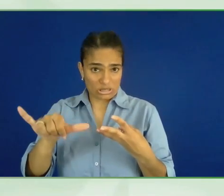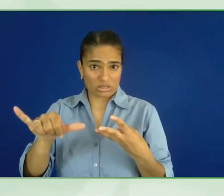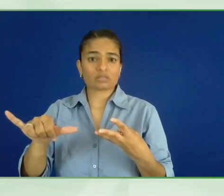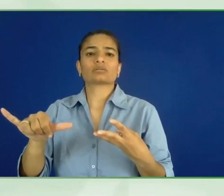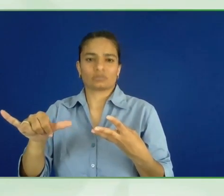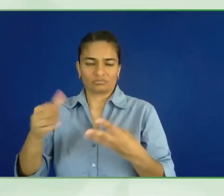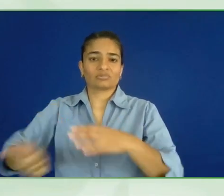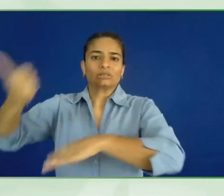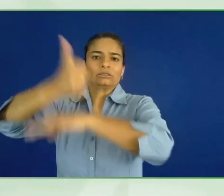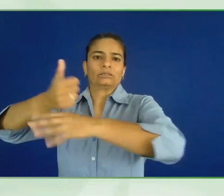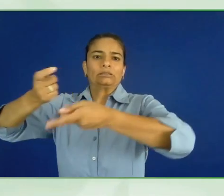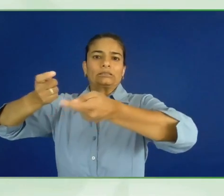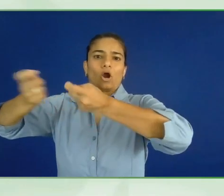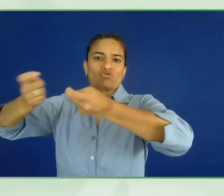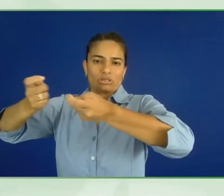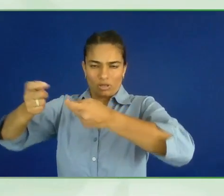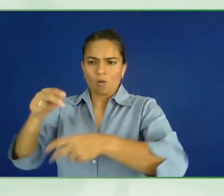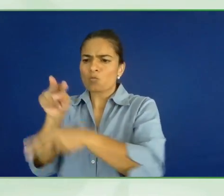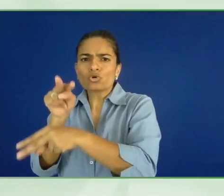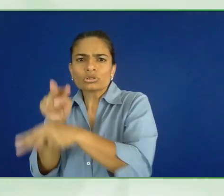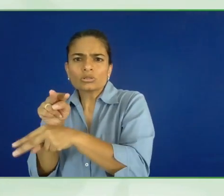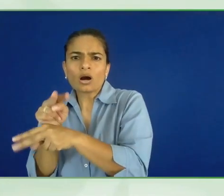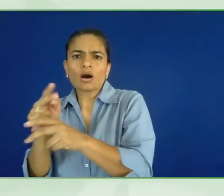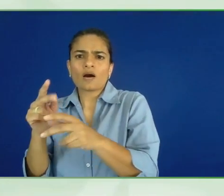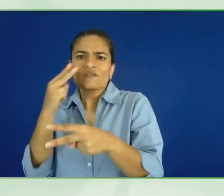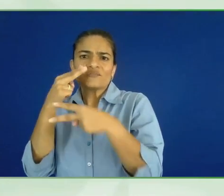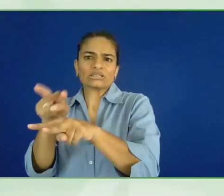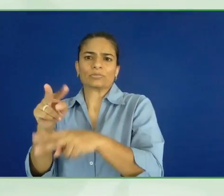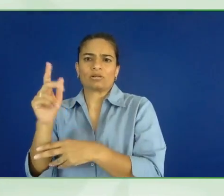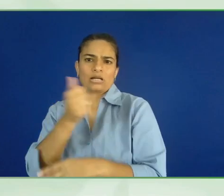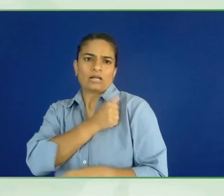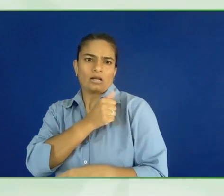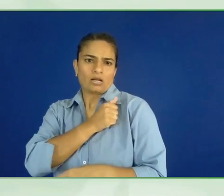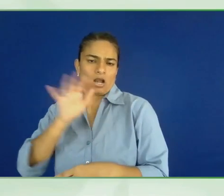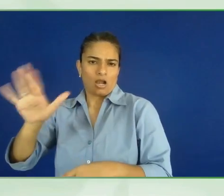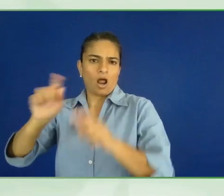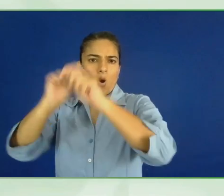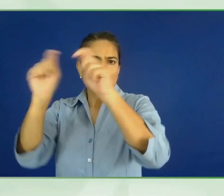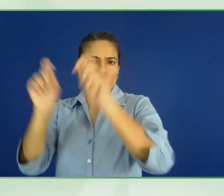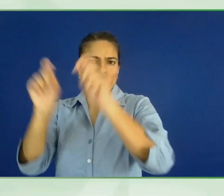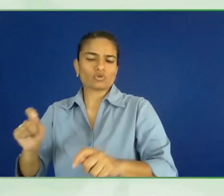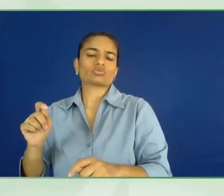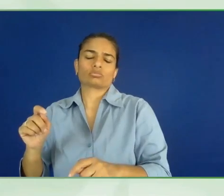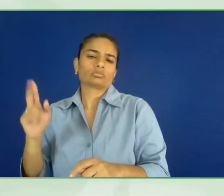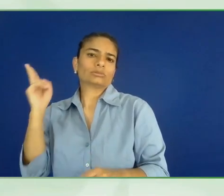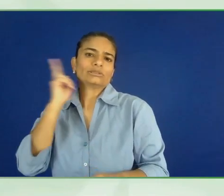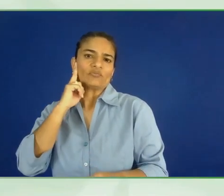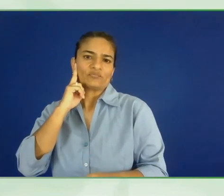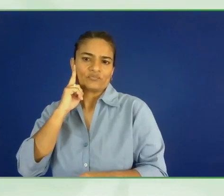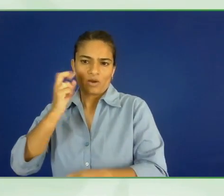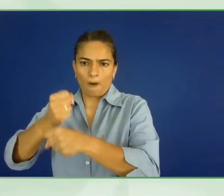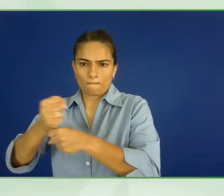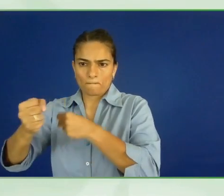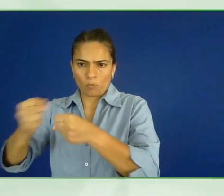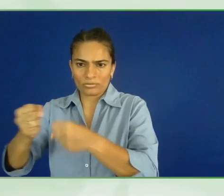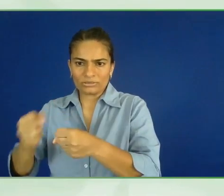Monitor Disability Canada, Canadian Association for Support Employment Canada. Omair Ahmad, Network